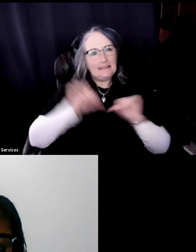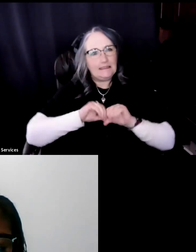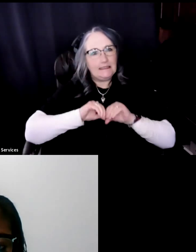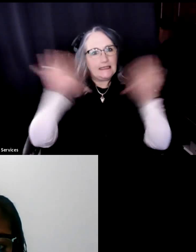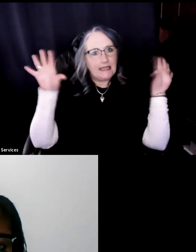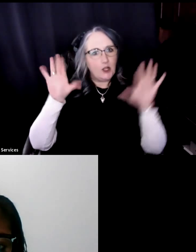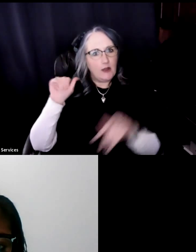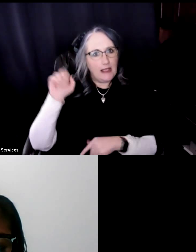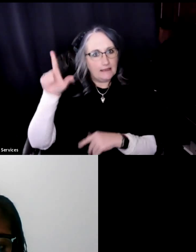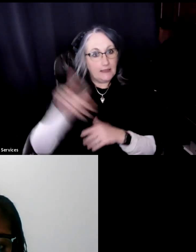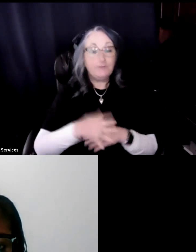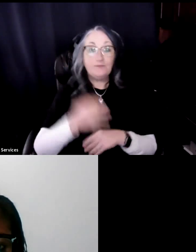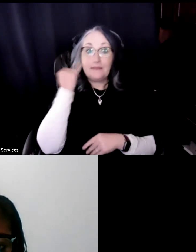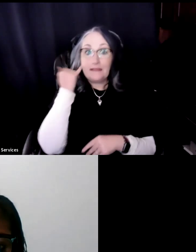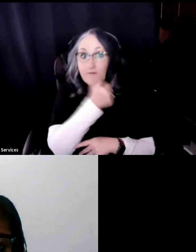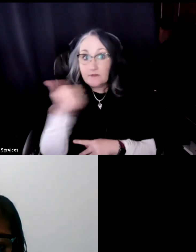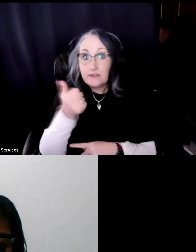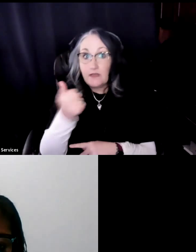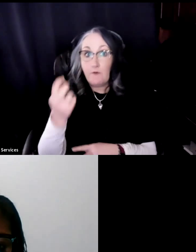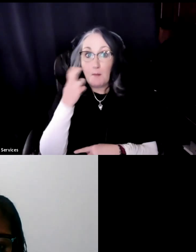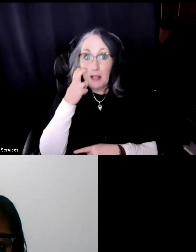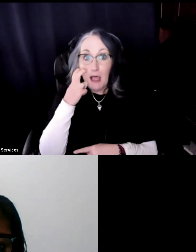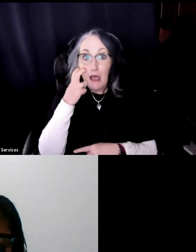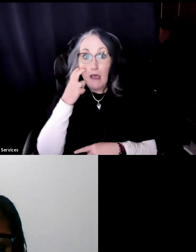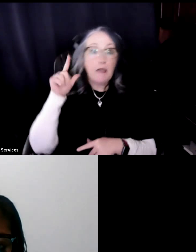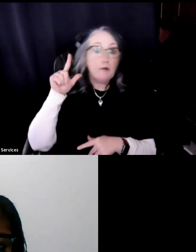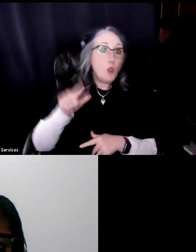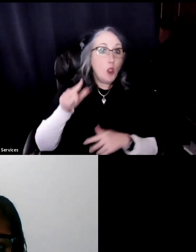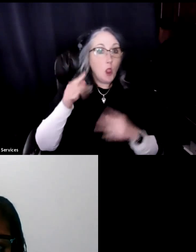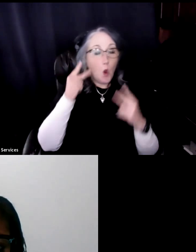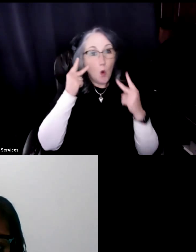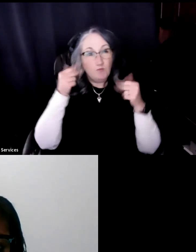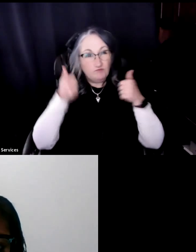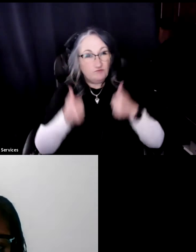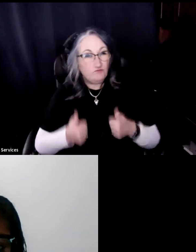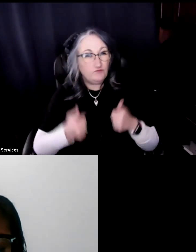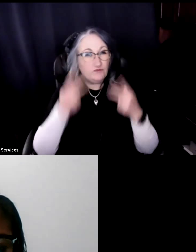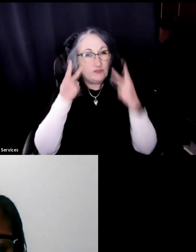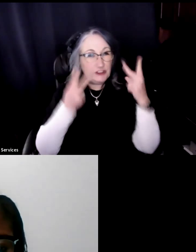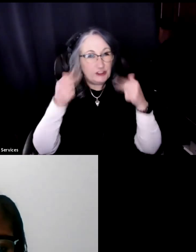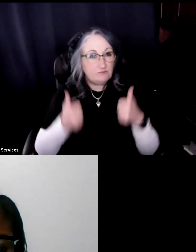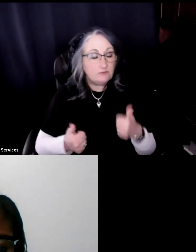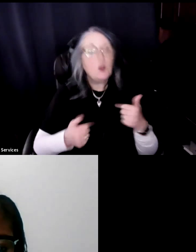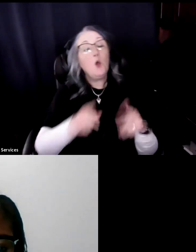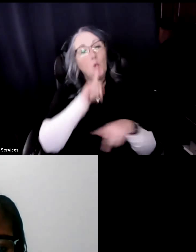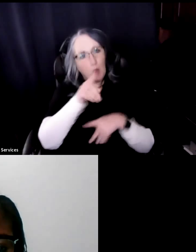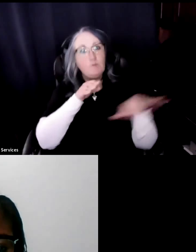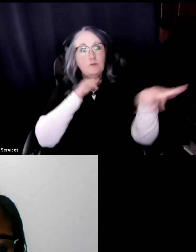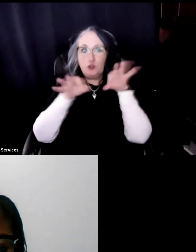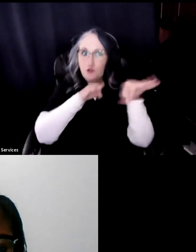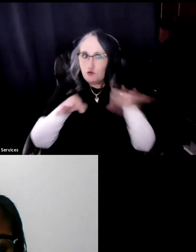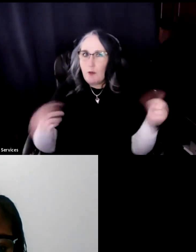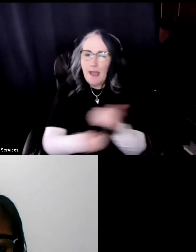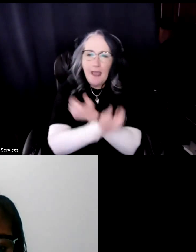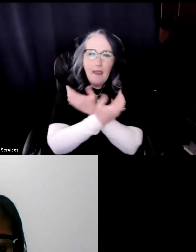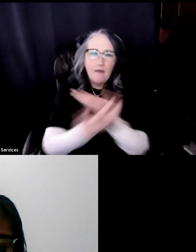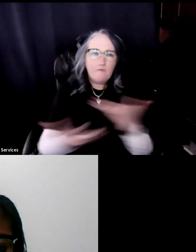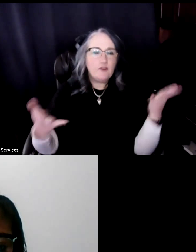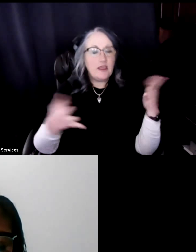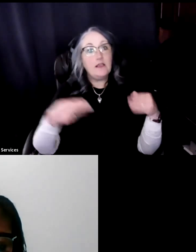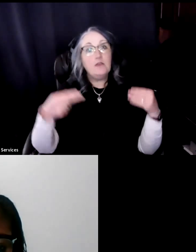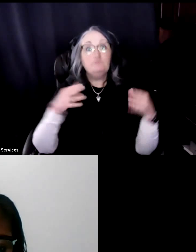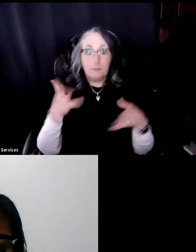vision, as well as our friends joining us via phone, we will make sure to describe all of our visuals, including the slide deck presentation that Dr.